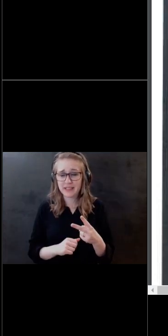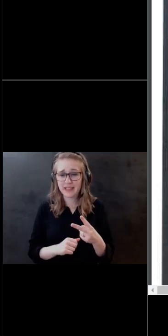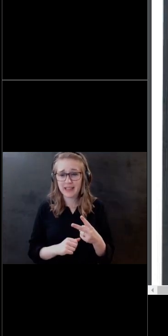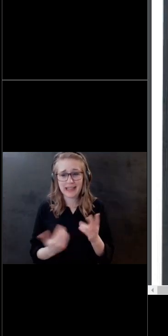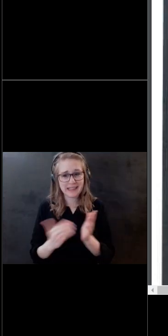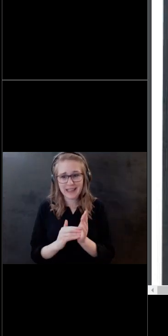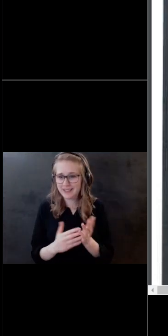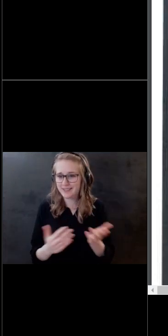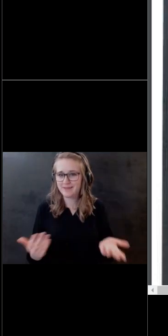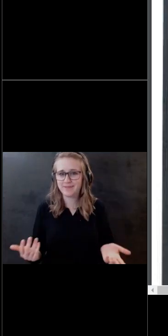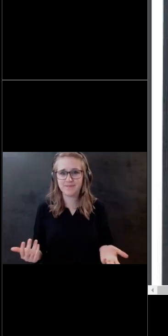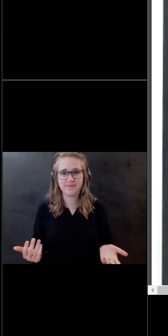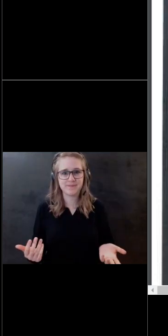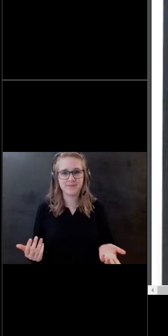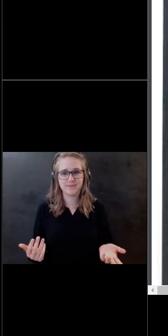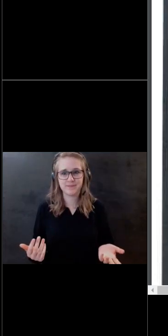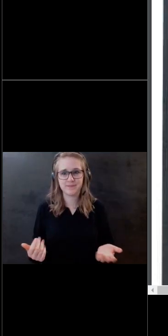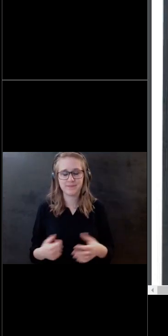again,